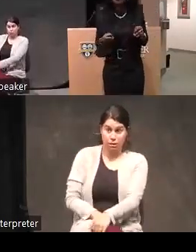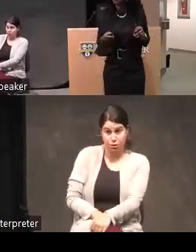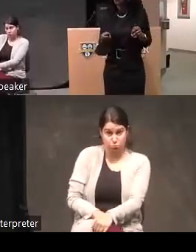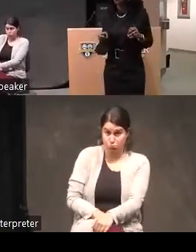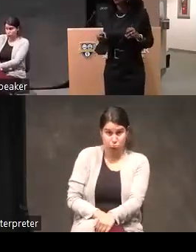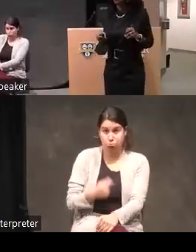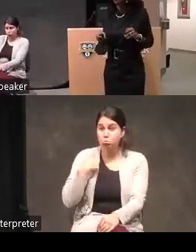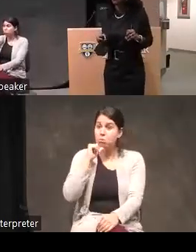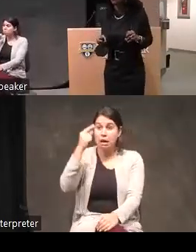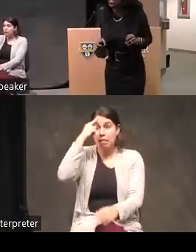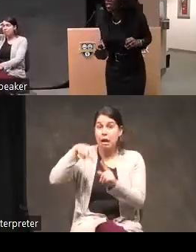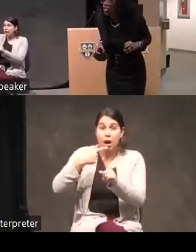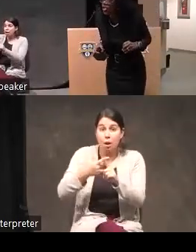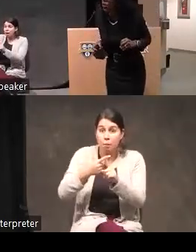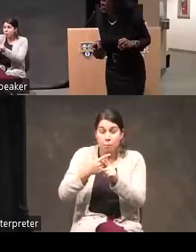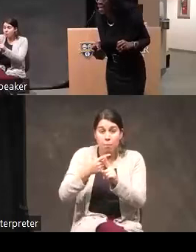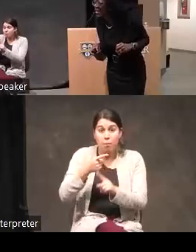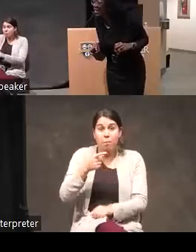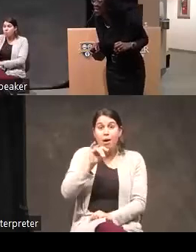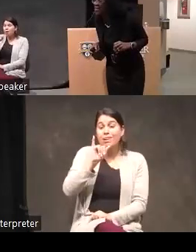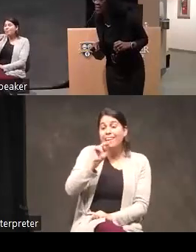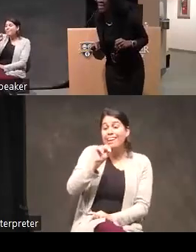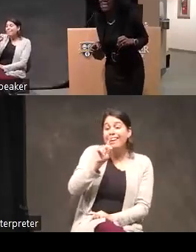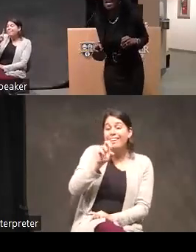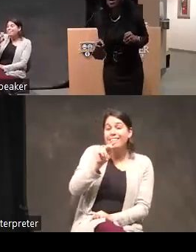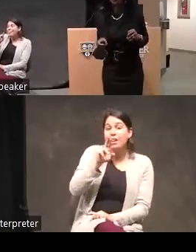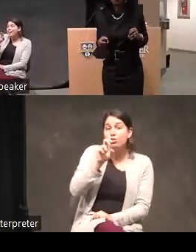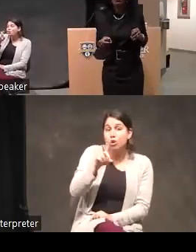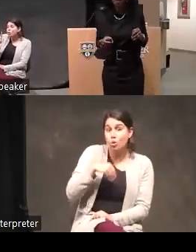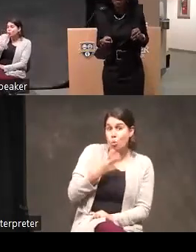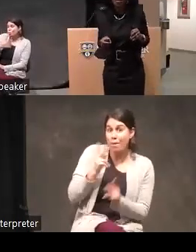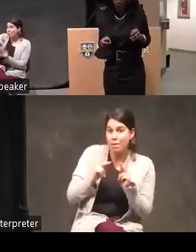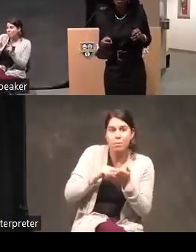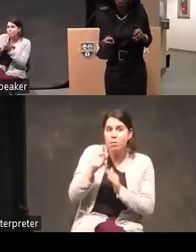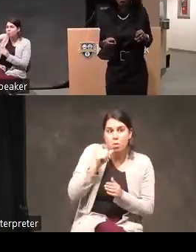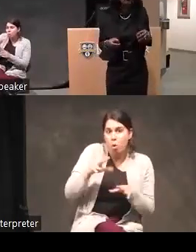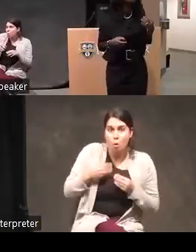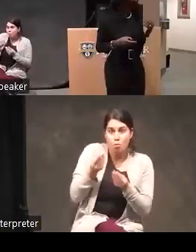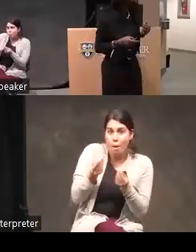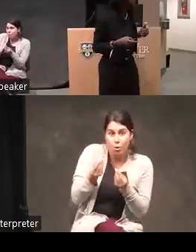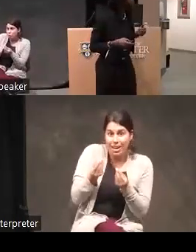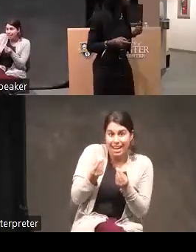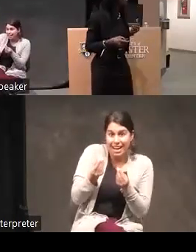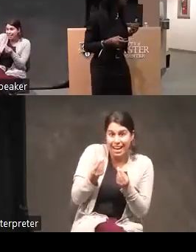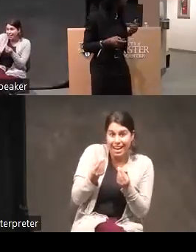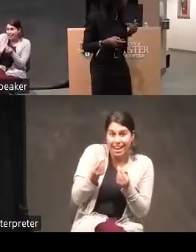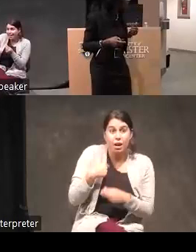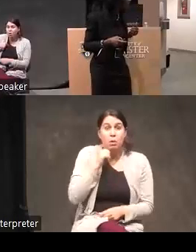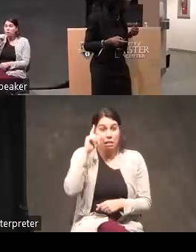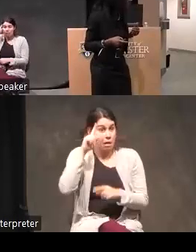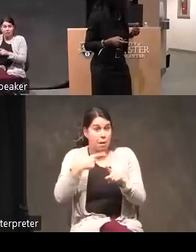weren't thinking about dentured whites that did not own property. We weren't thinking about